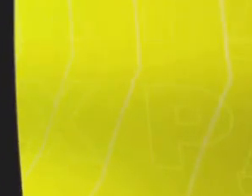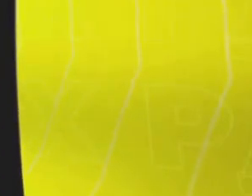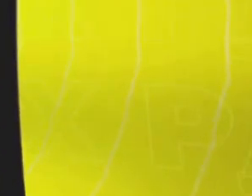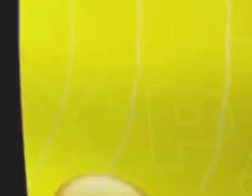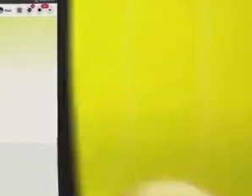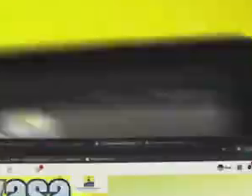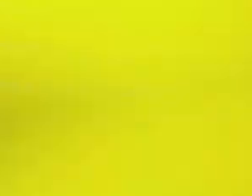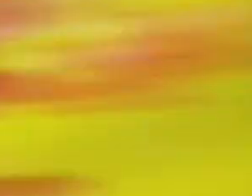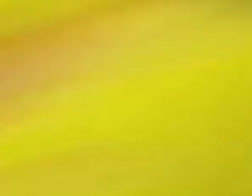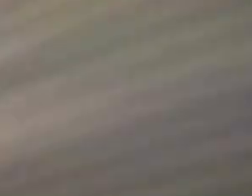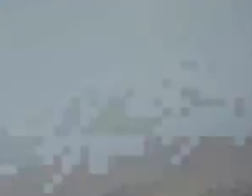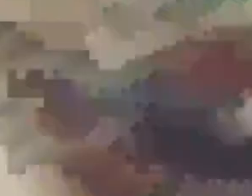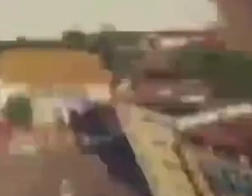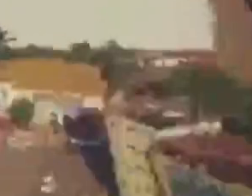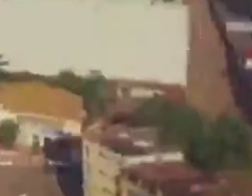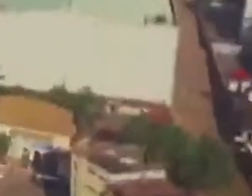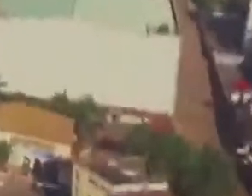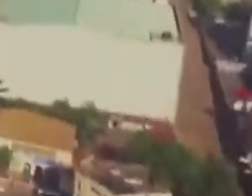taxes. We're proud to be